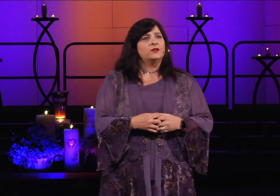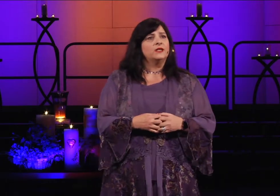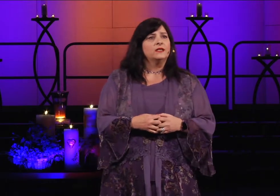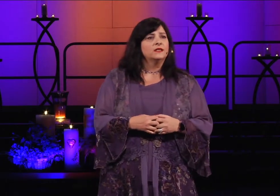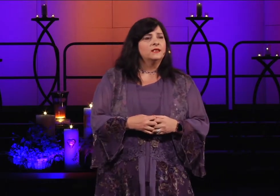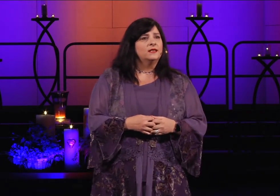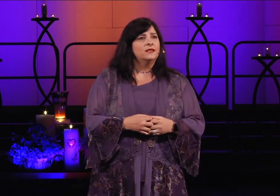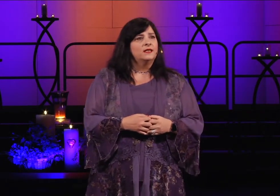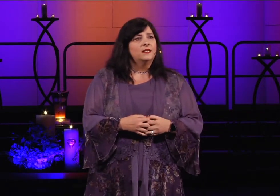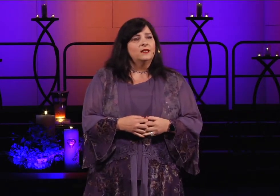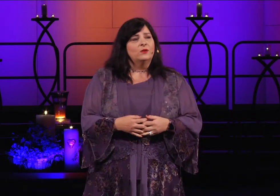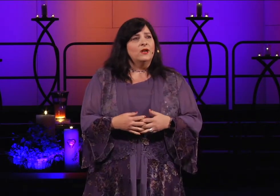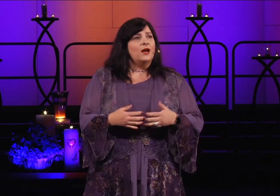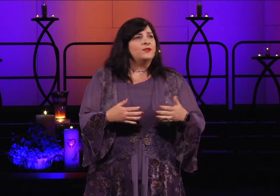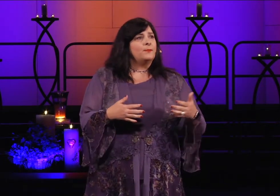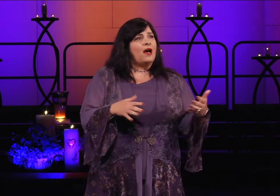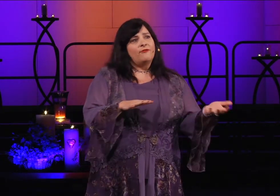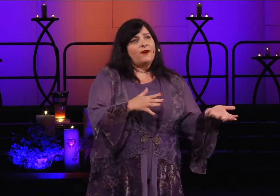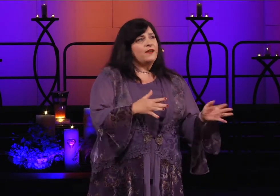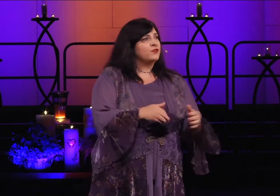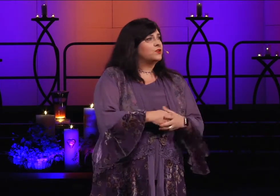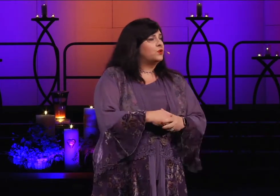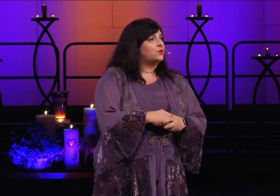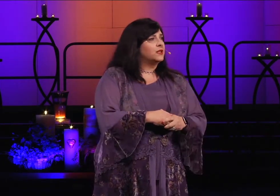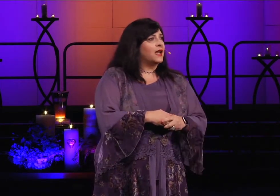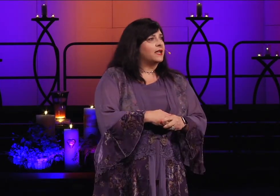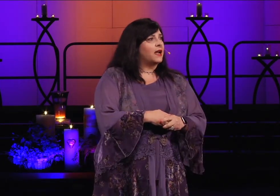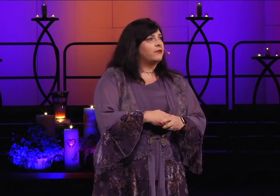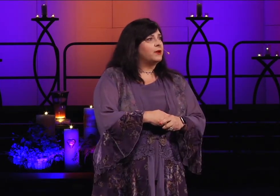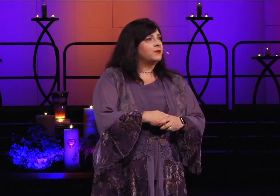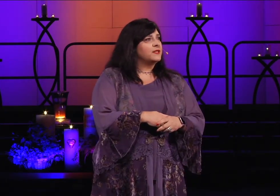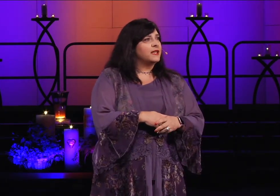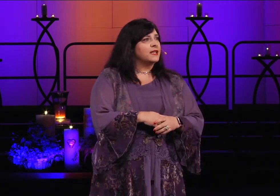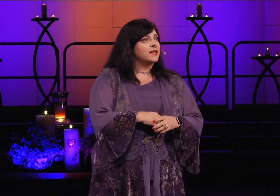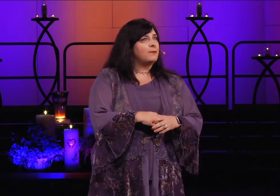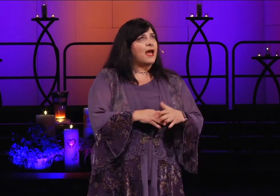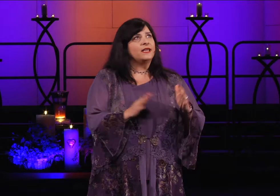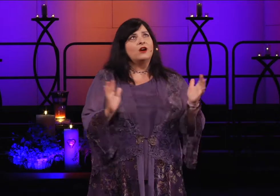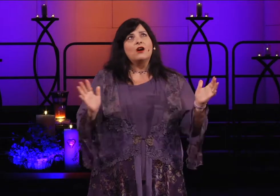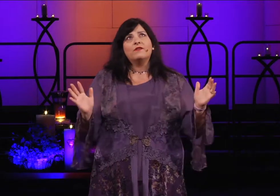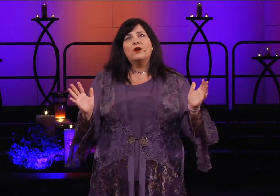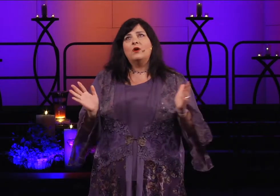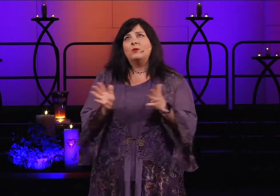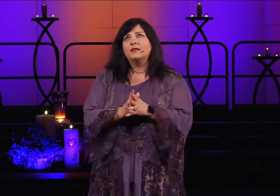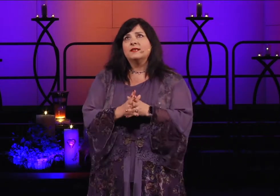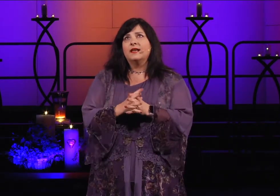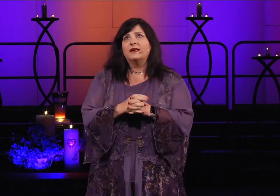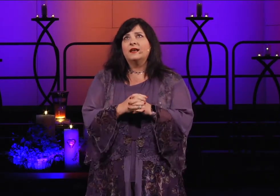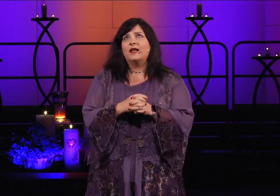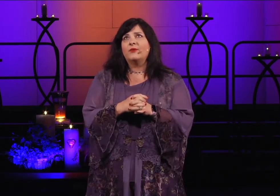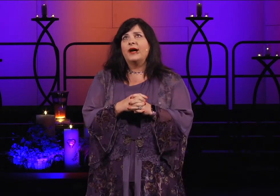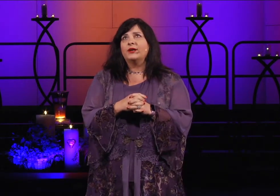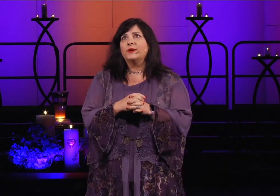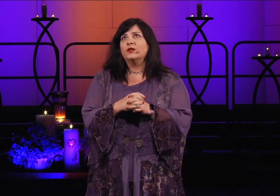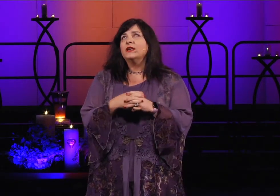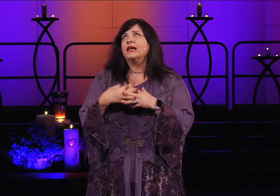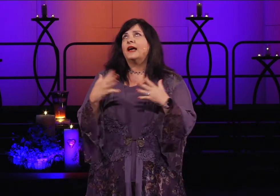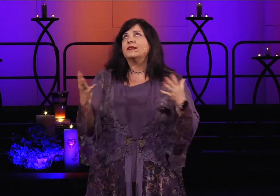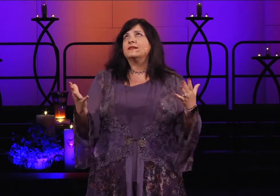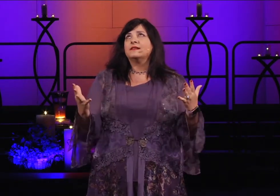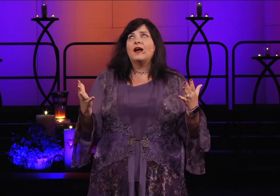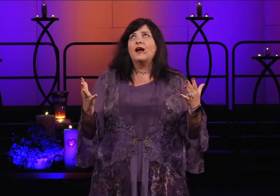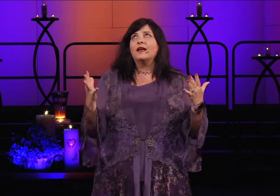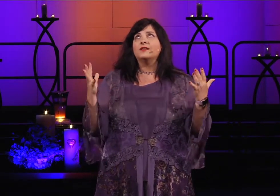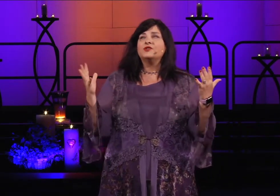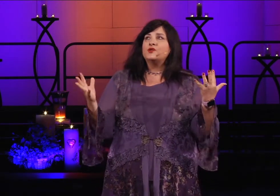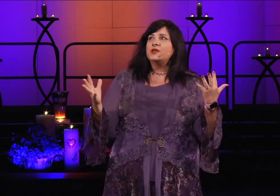feeling included. When I was about 5 years old, I remember sitting in the backyard of our home in Salida, Colorado, and looking out